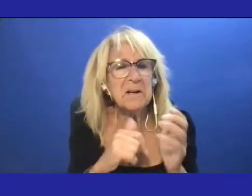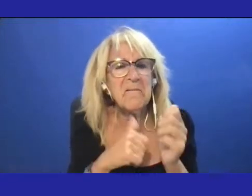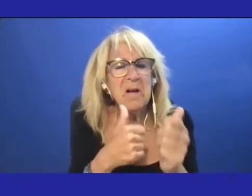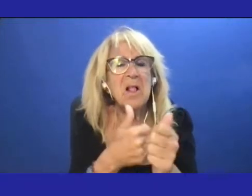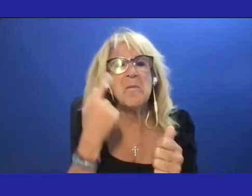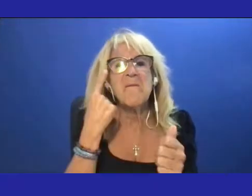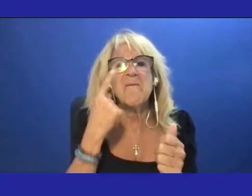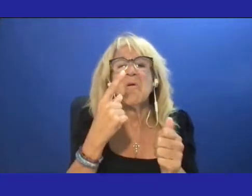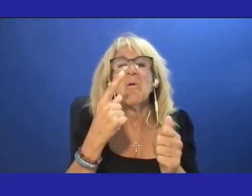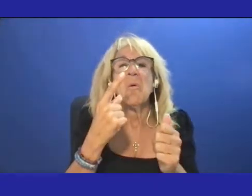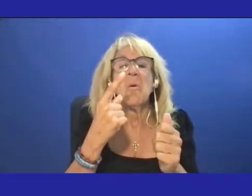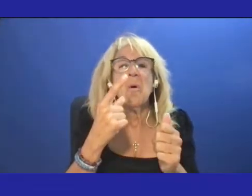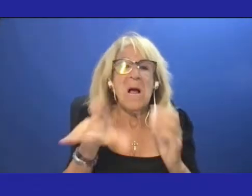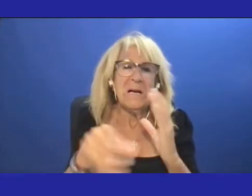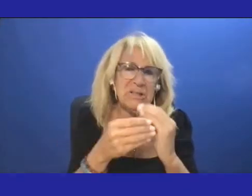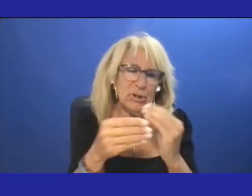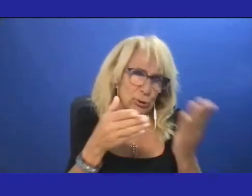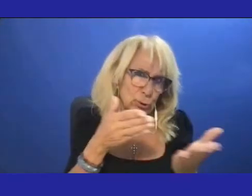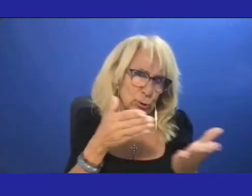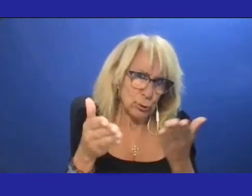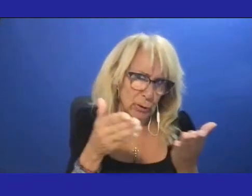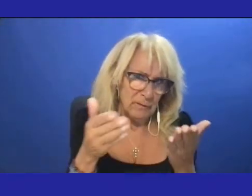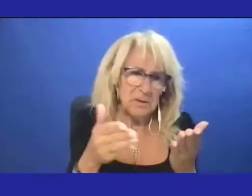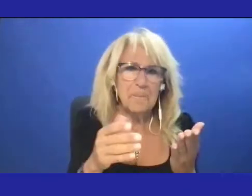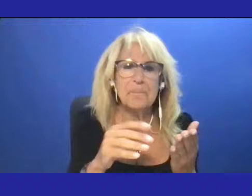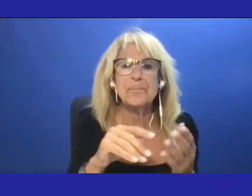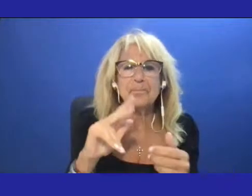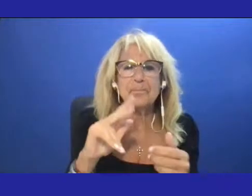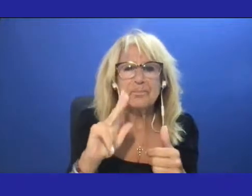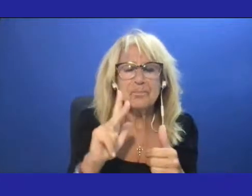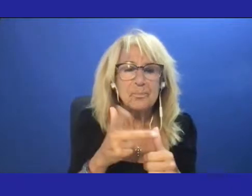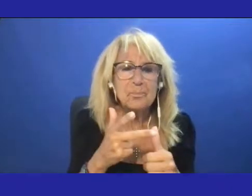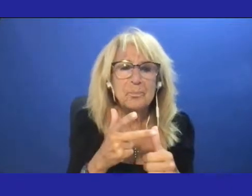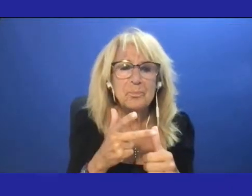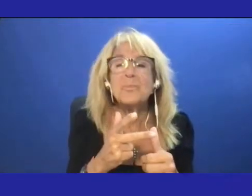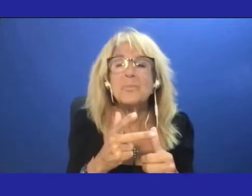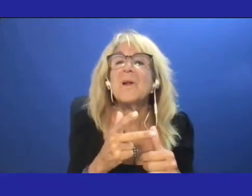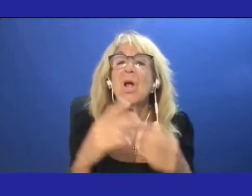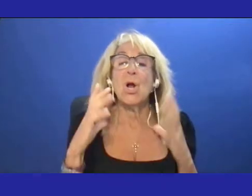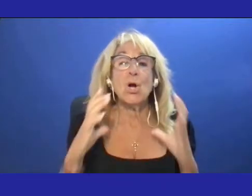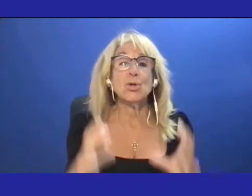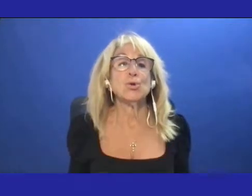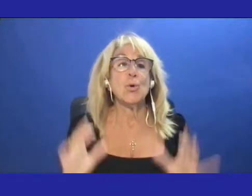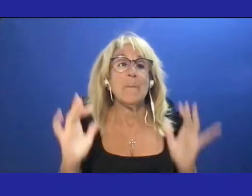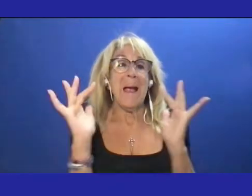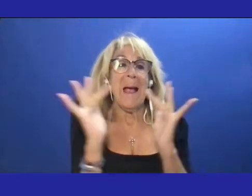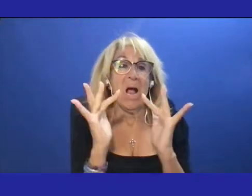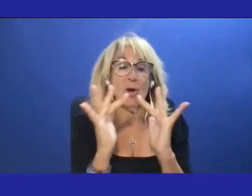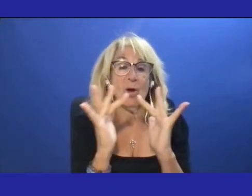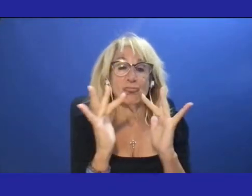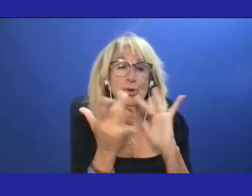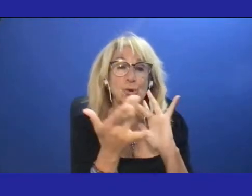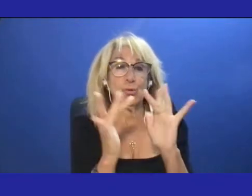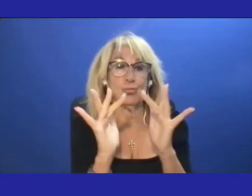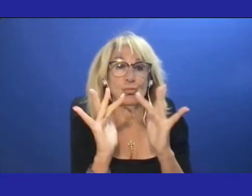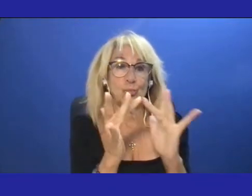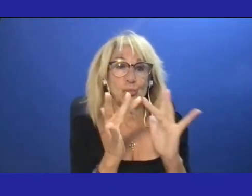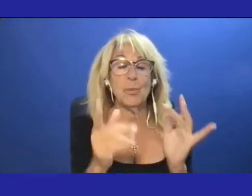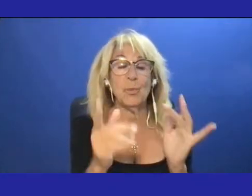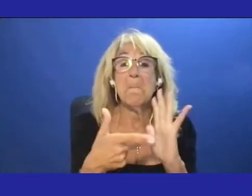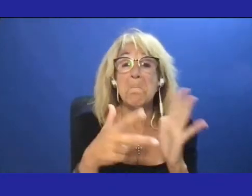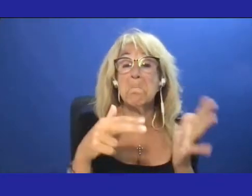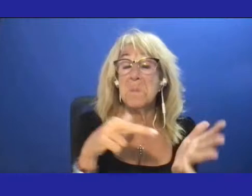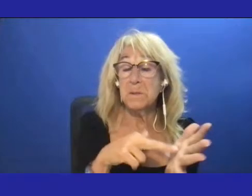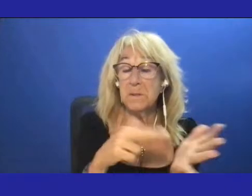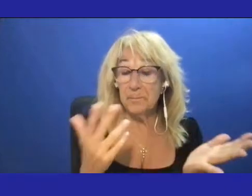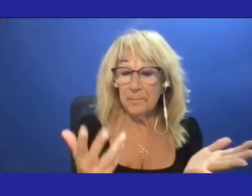facilitation. And then the third piece is campaigns or consumer outreach, which is essentially us being able to